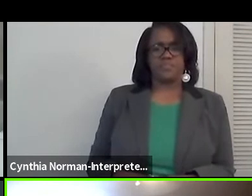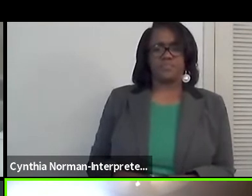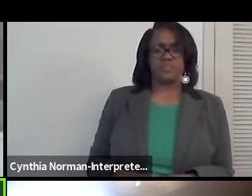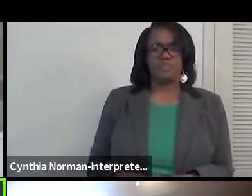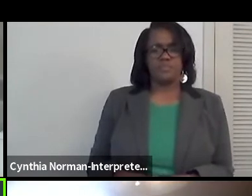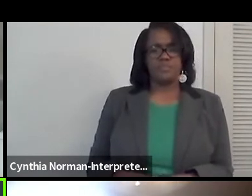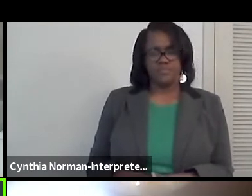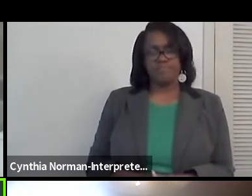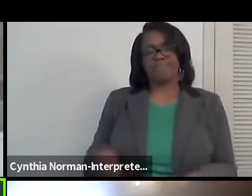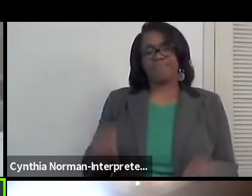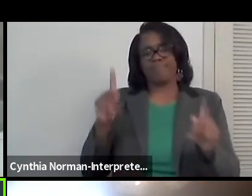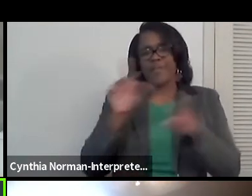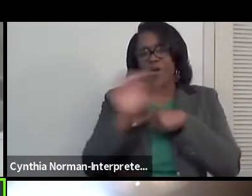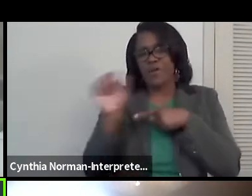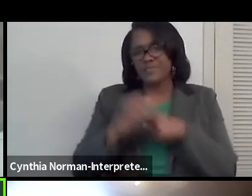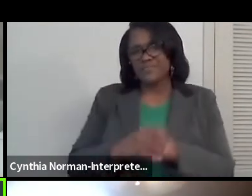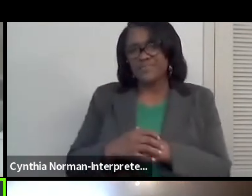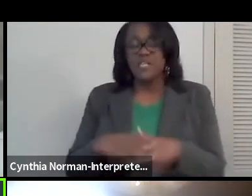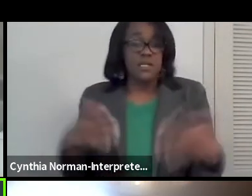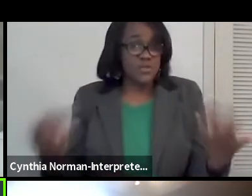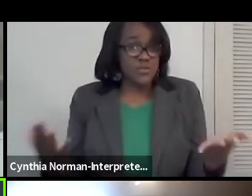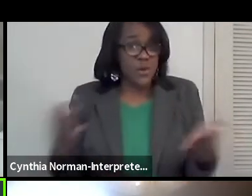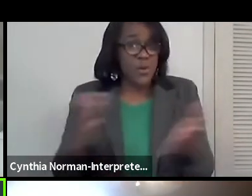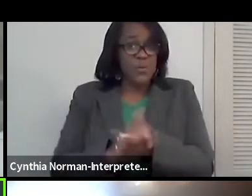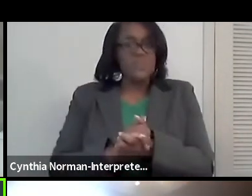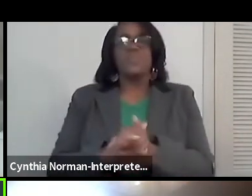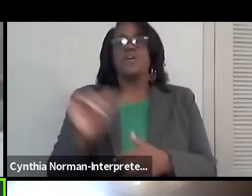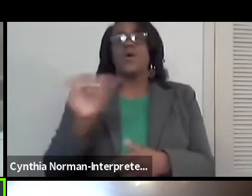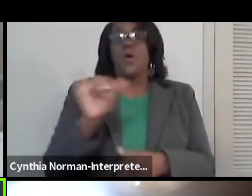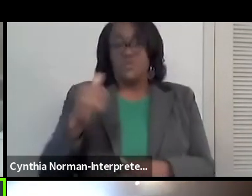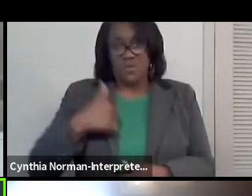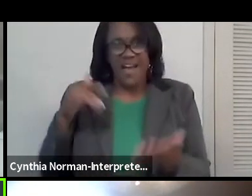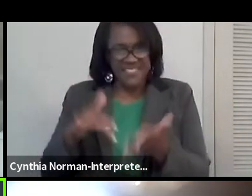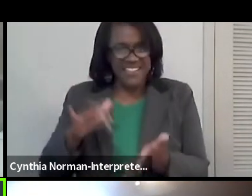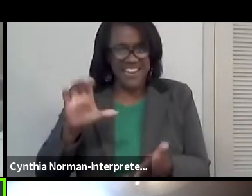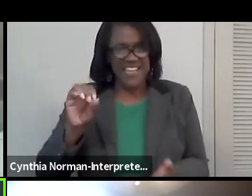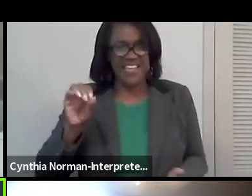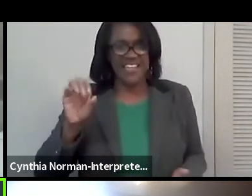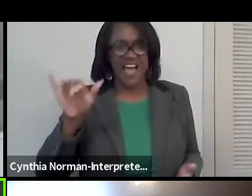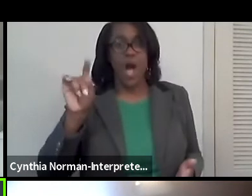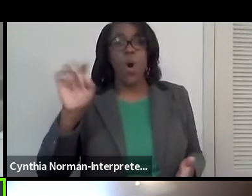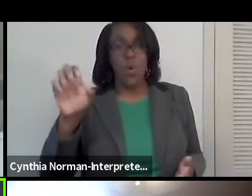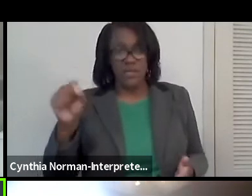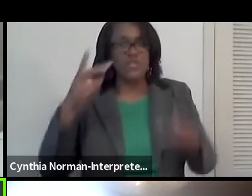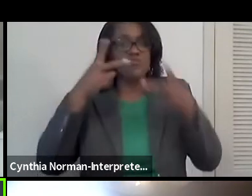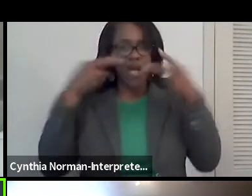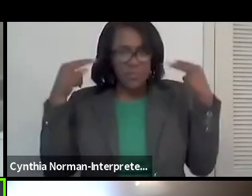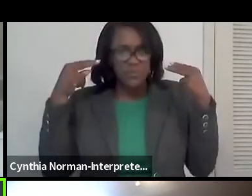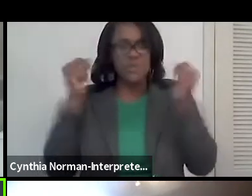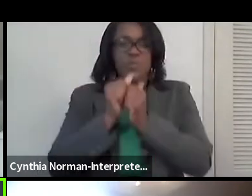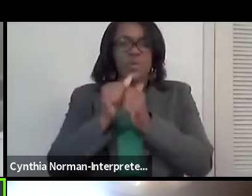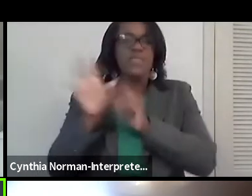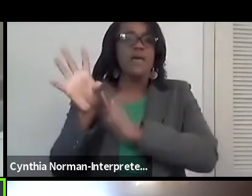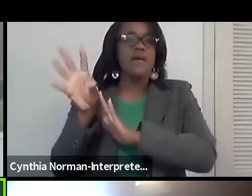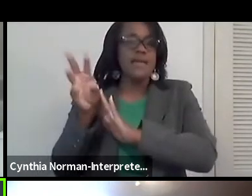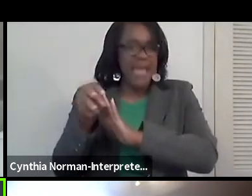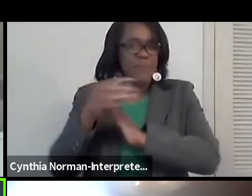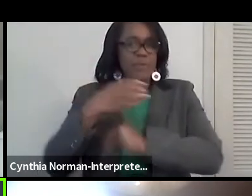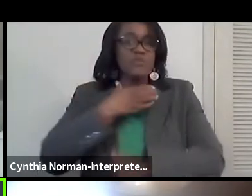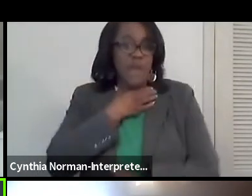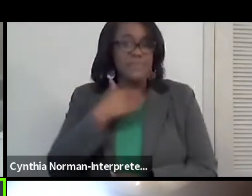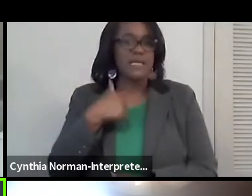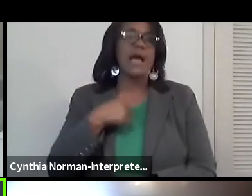yeah. Awesome. So I also study coyotes, raccoons using camera traps. So I particularly